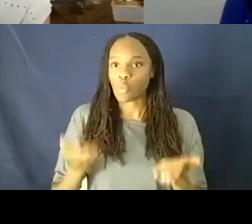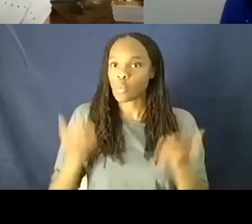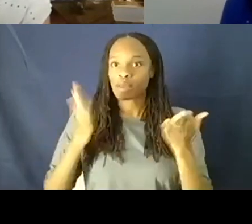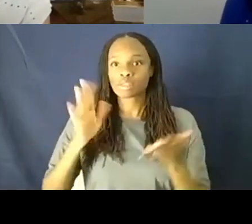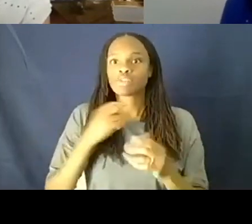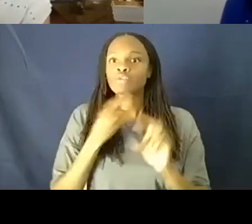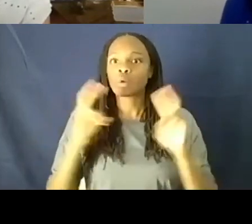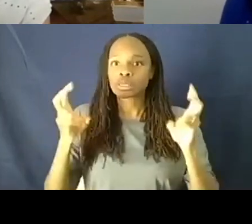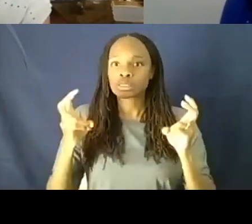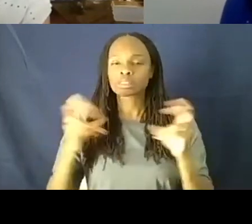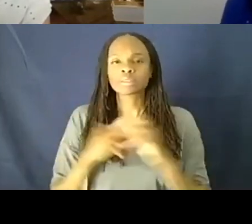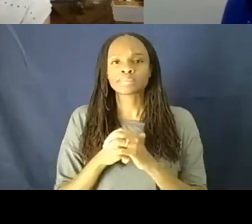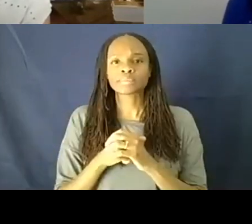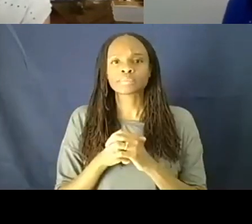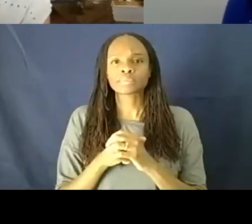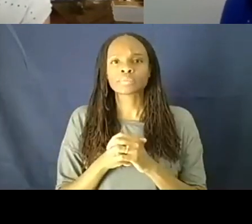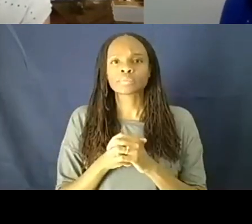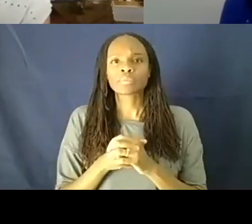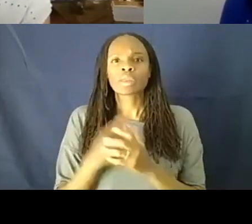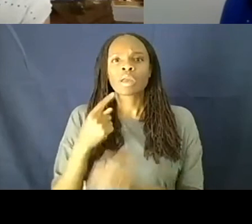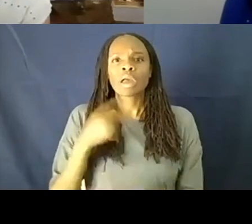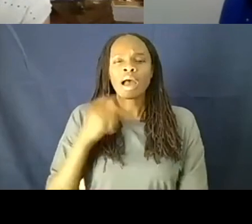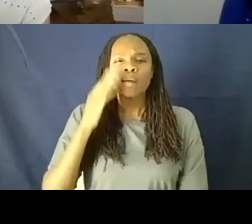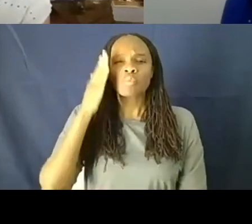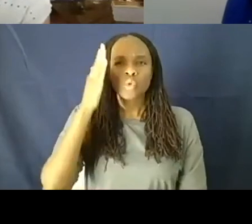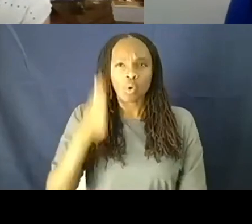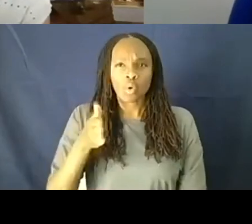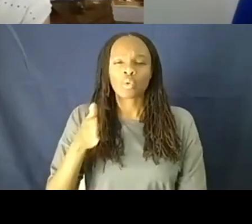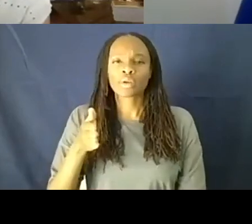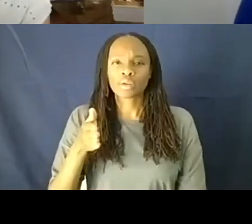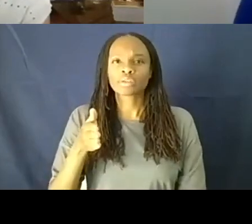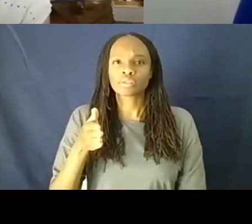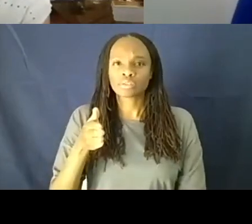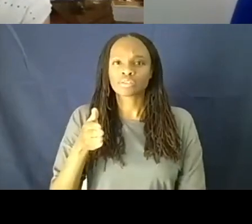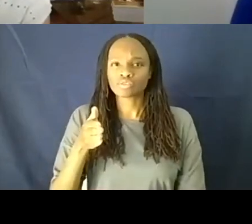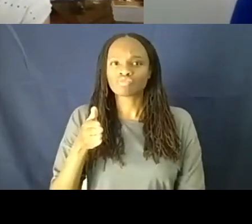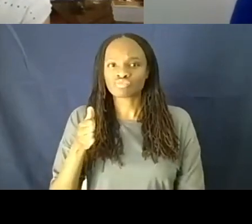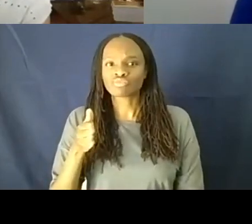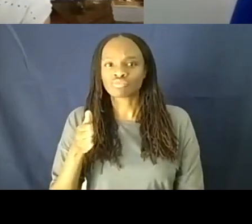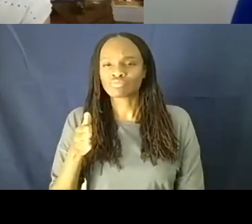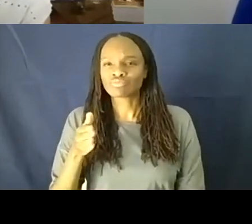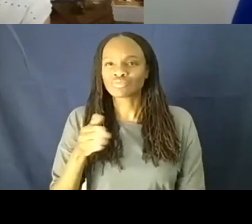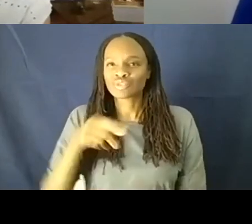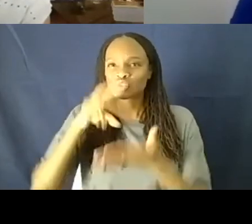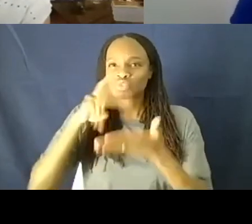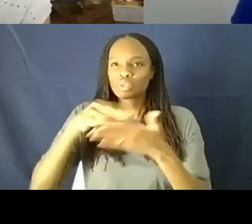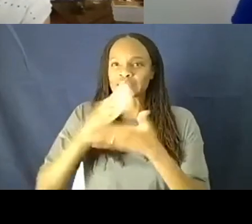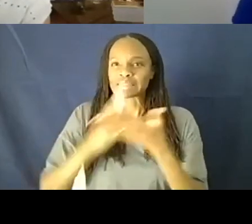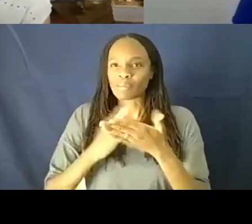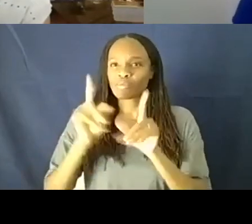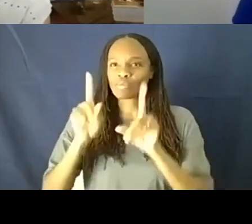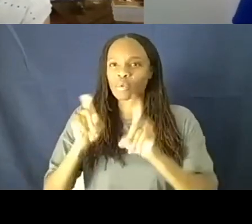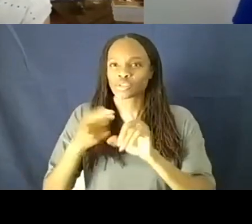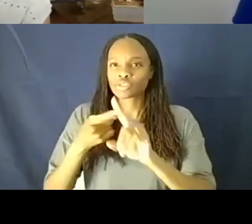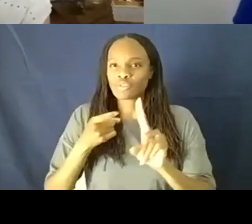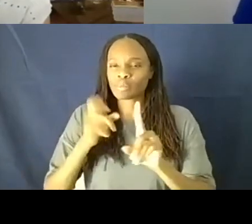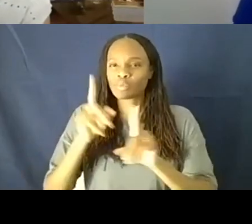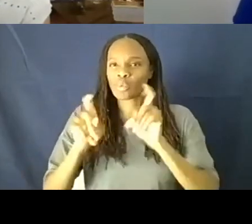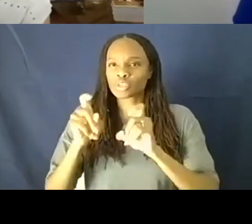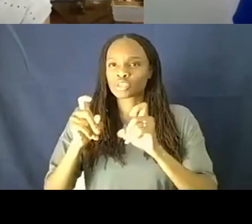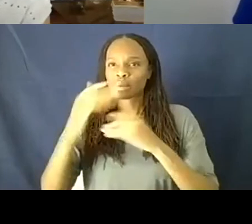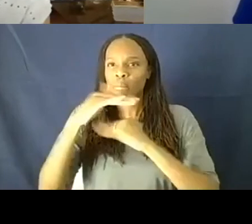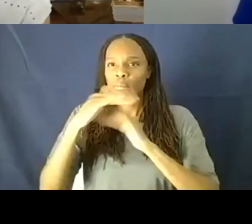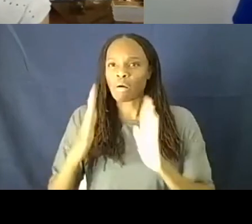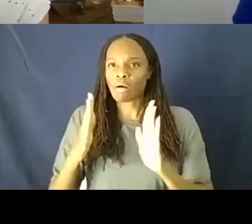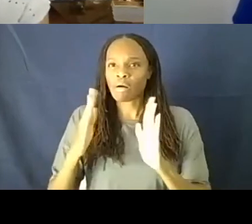I'm going to synthesize now a couple of questions that have come into the question box that essentially what they mean, what